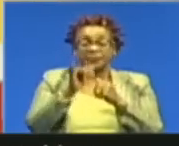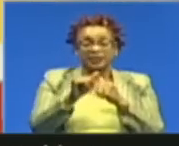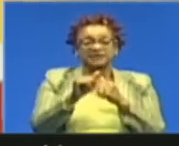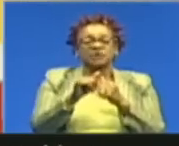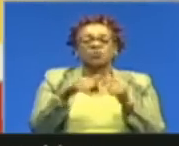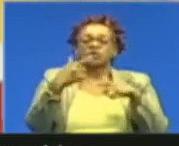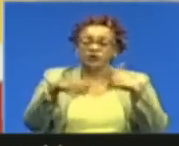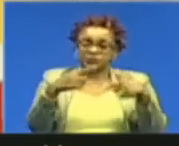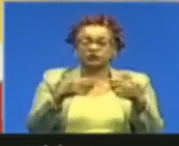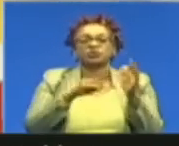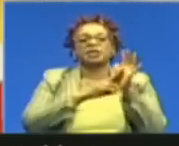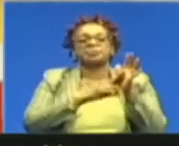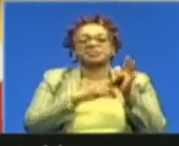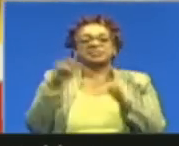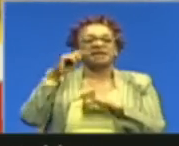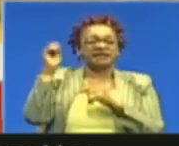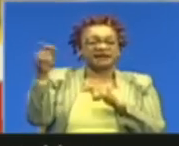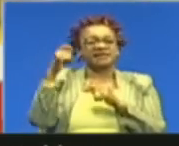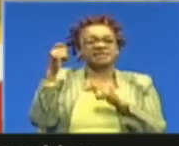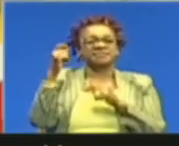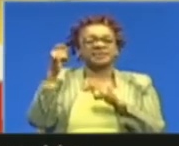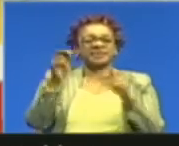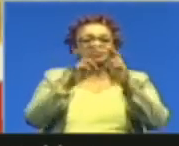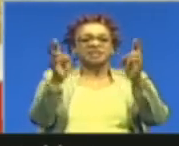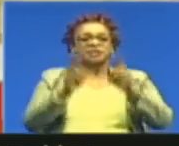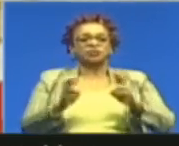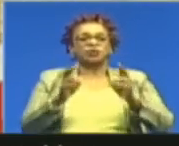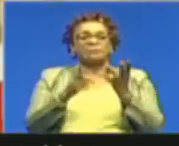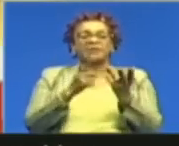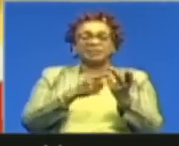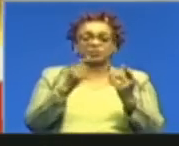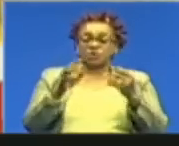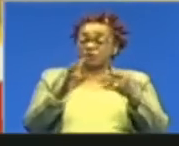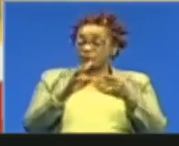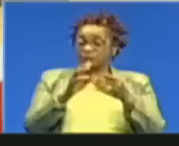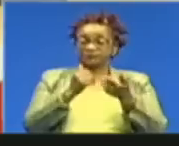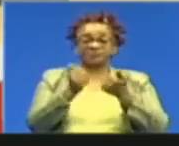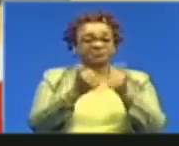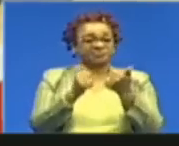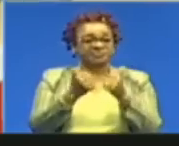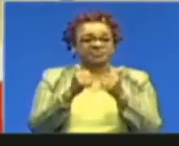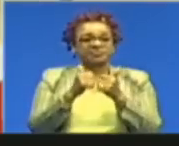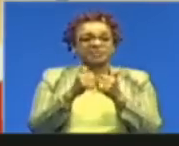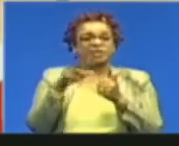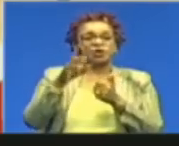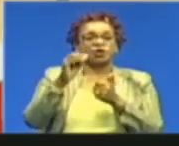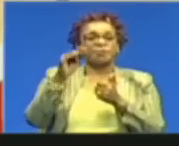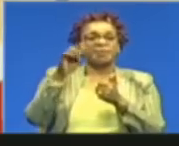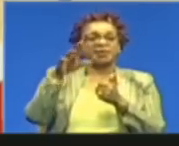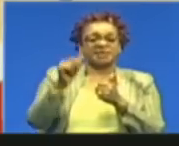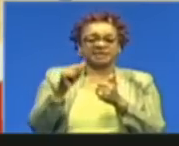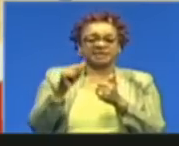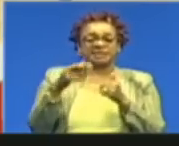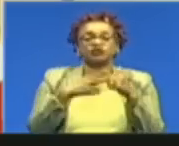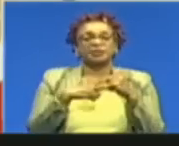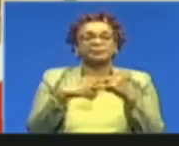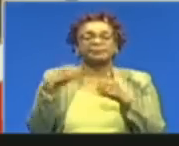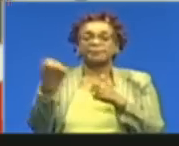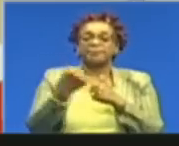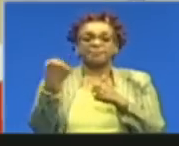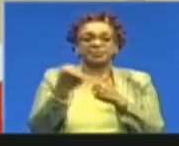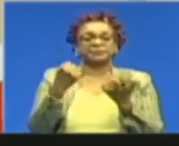on to represent Kenya in the International Mathematical Olympiad to be held in Romania this July. In May, however,